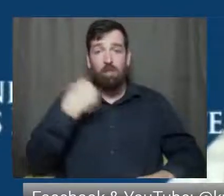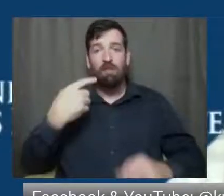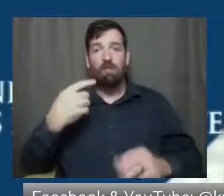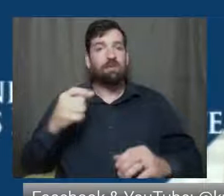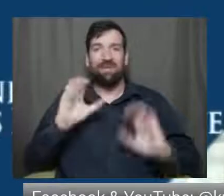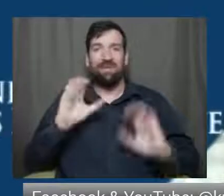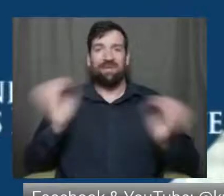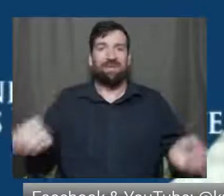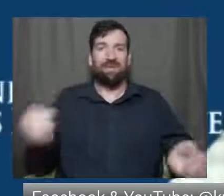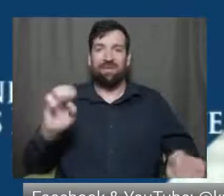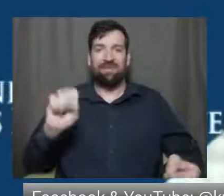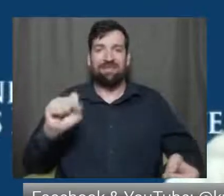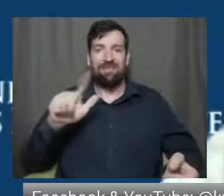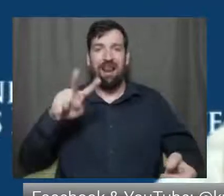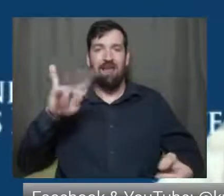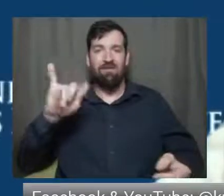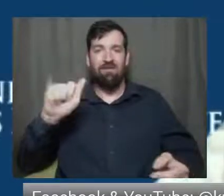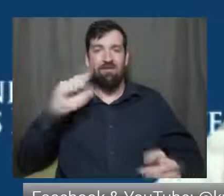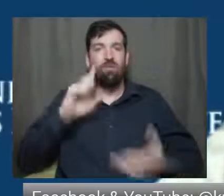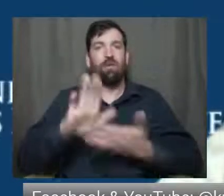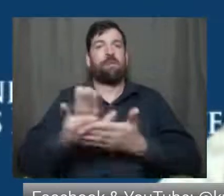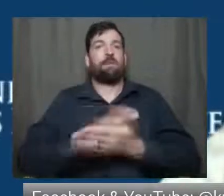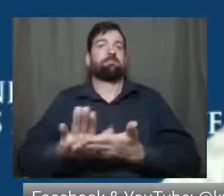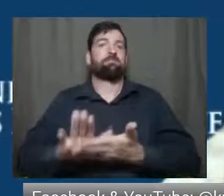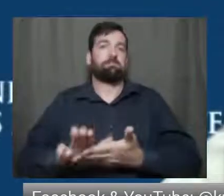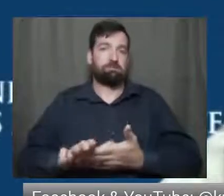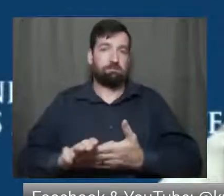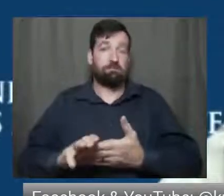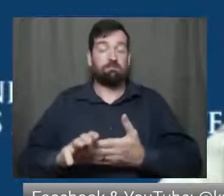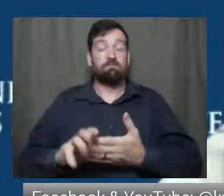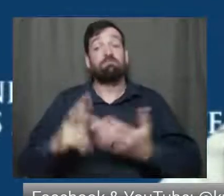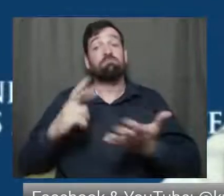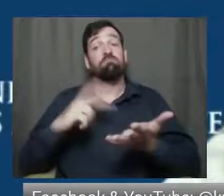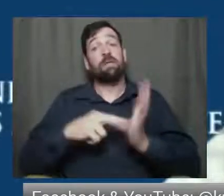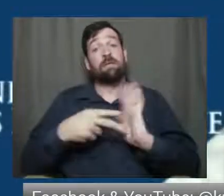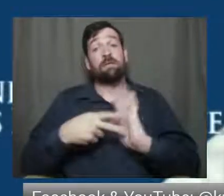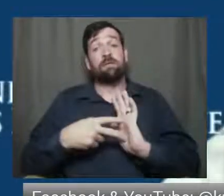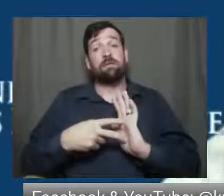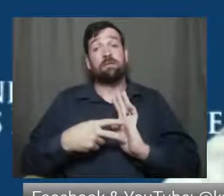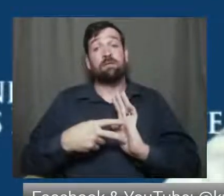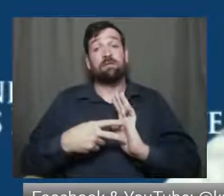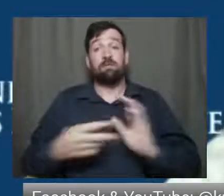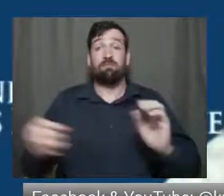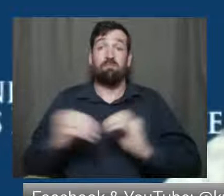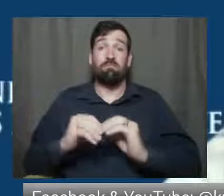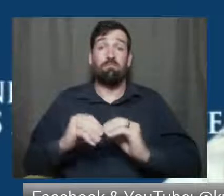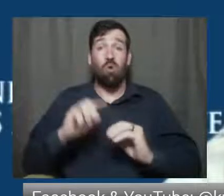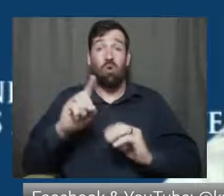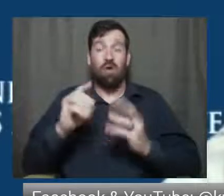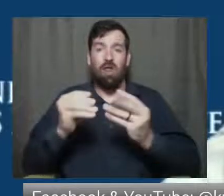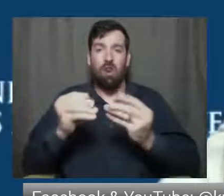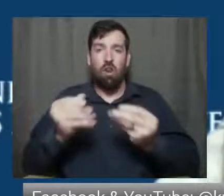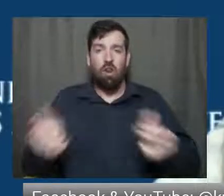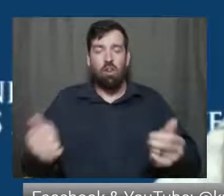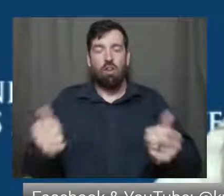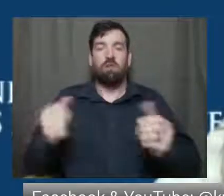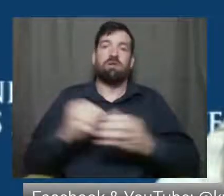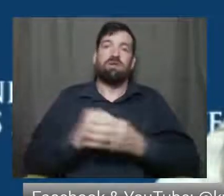saliva to help you flush it out. And that increases decay, increases inflammation,